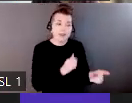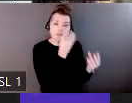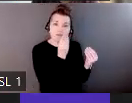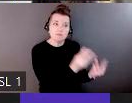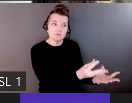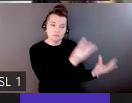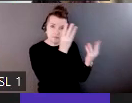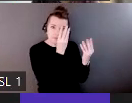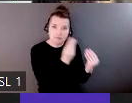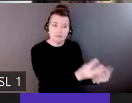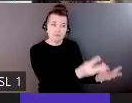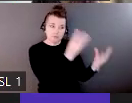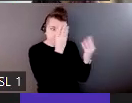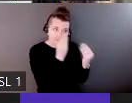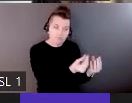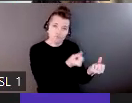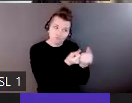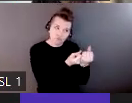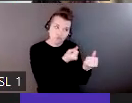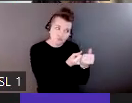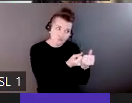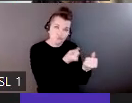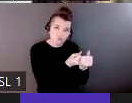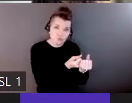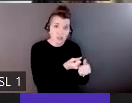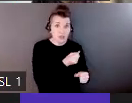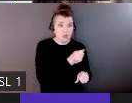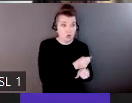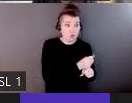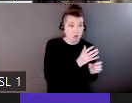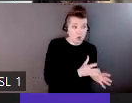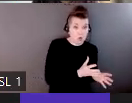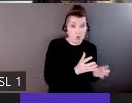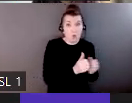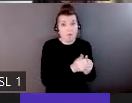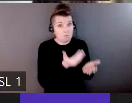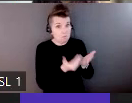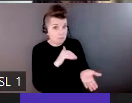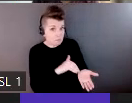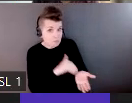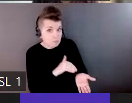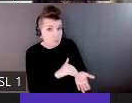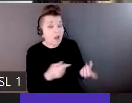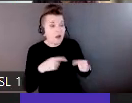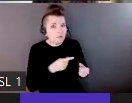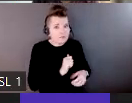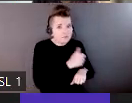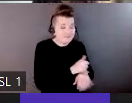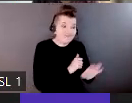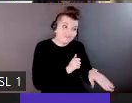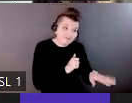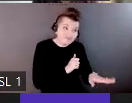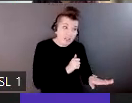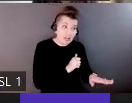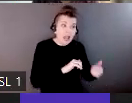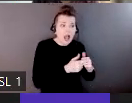fully supported. That social work, maybe with the doctor, we bring in our own program, talks about boundary setting. Yeah, this is happening. How can